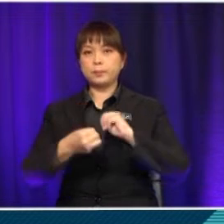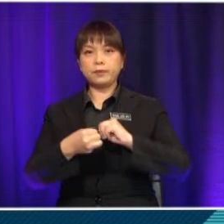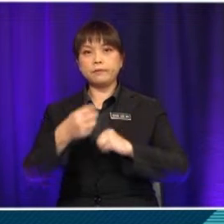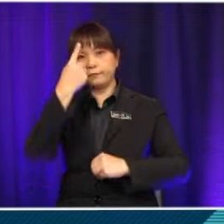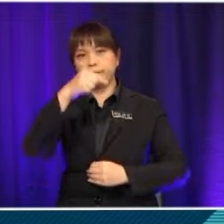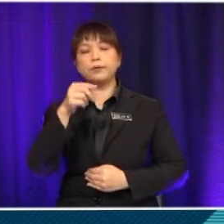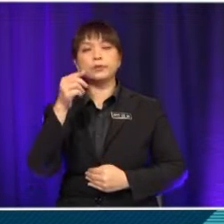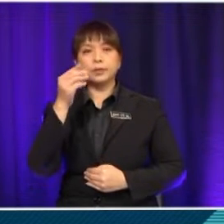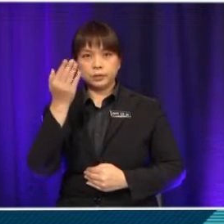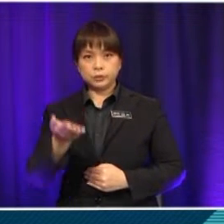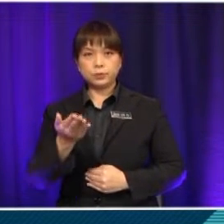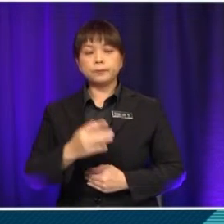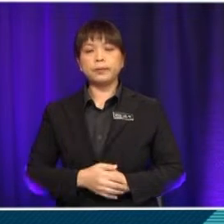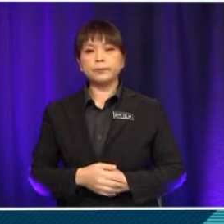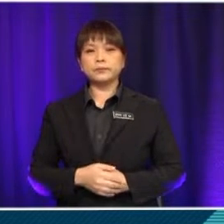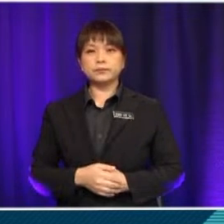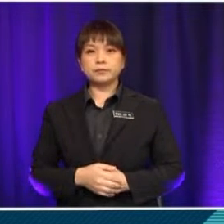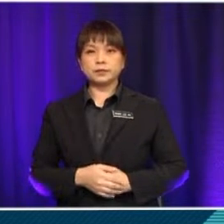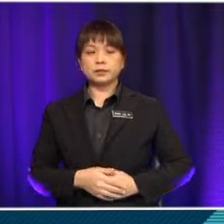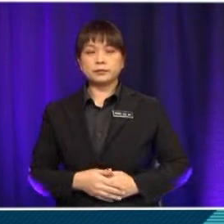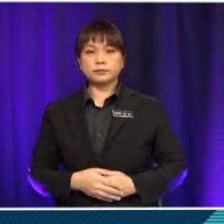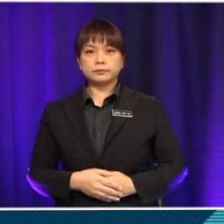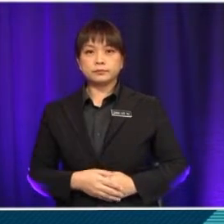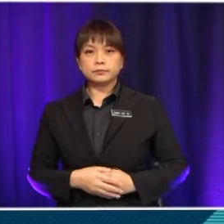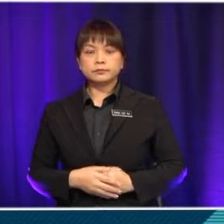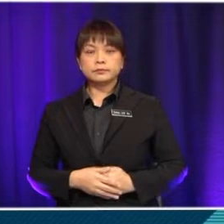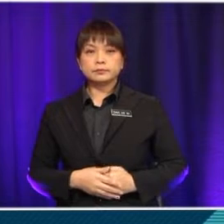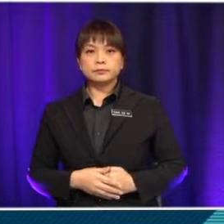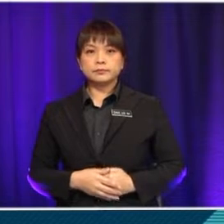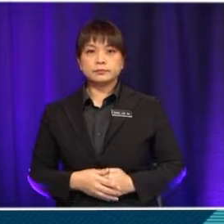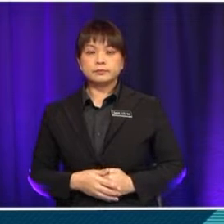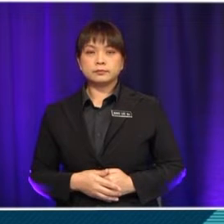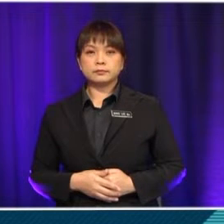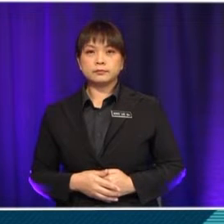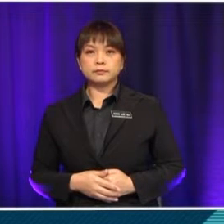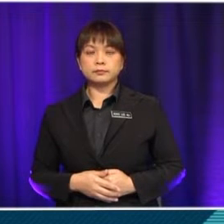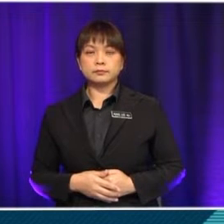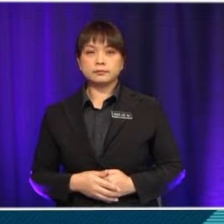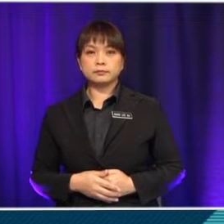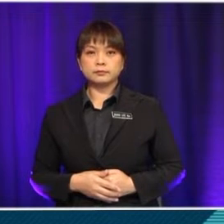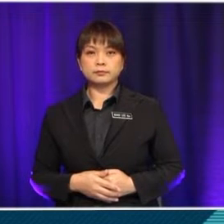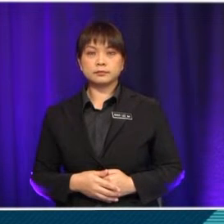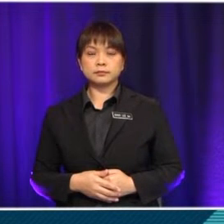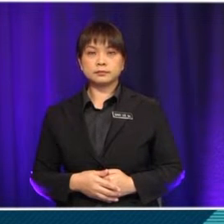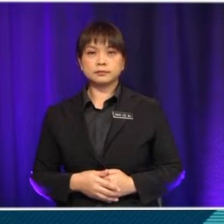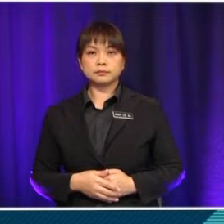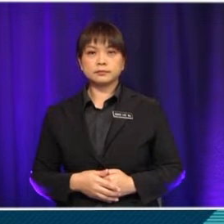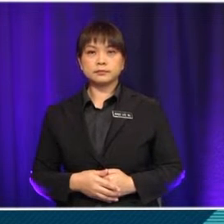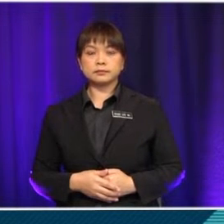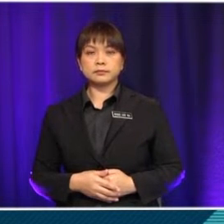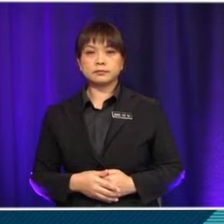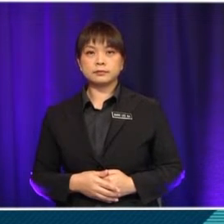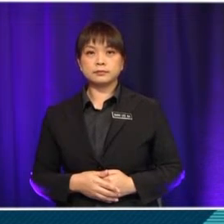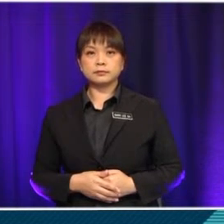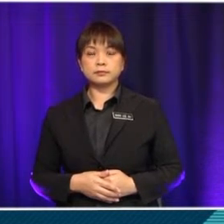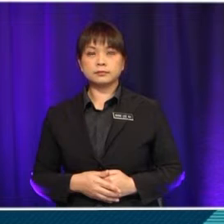right, when we say something takes up room, that means that things needs a lot of space. Okay, yeah, to put or maybe to do something.